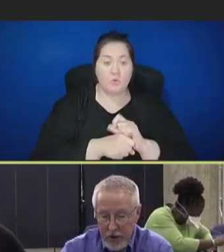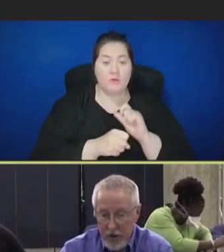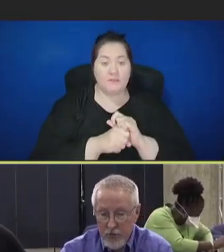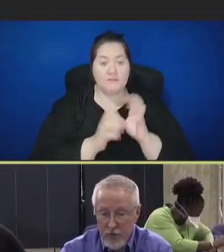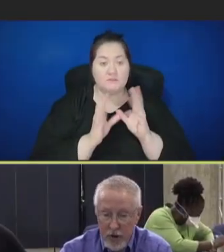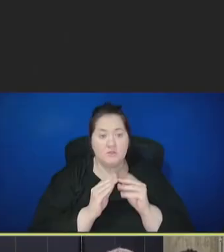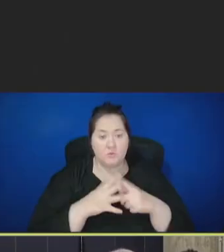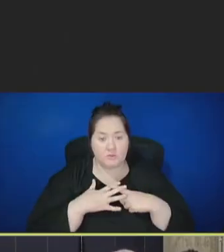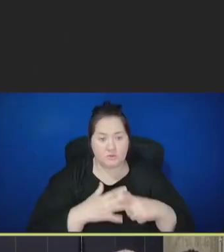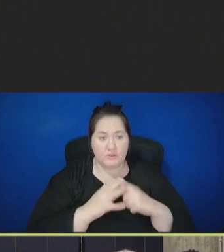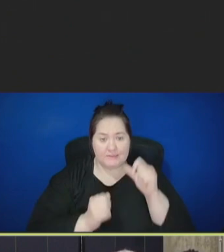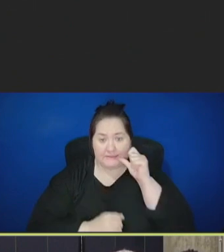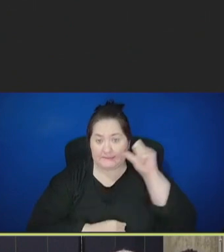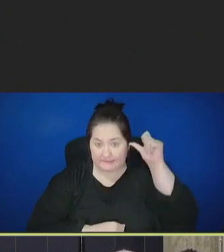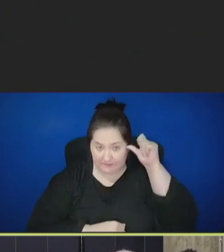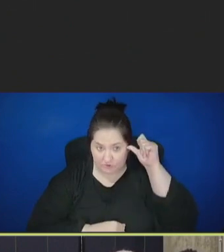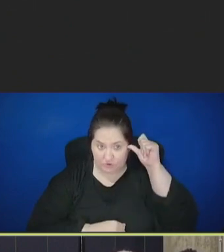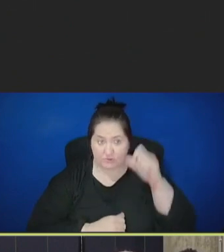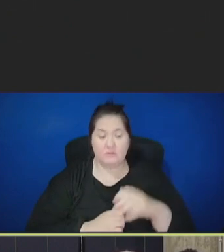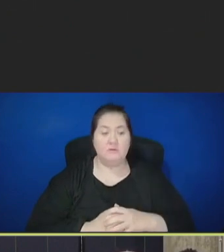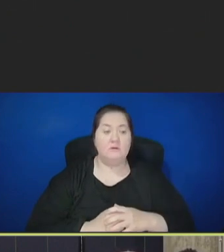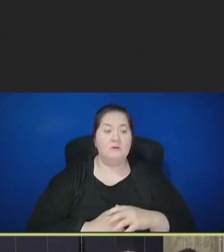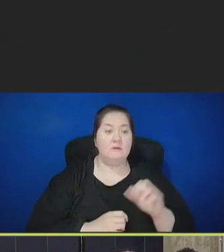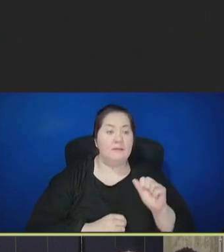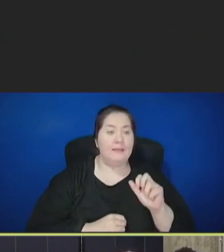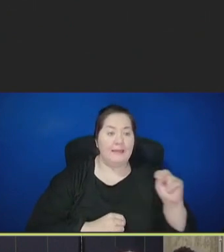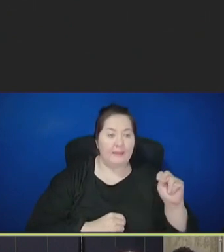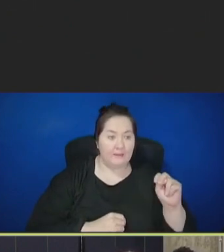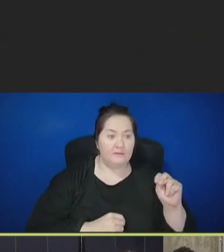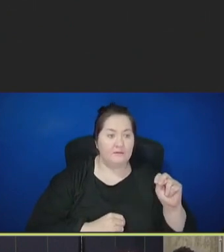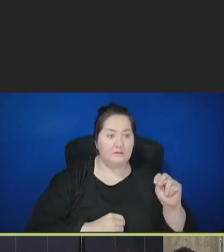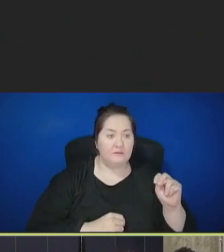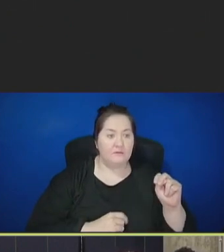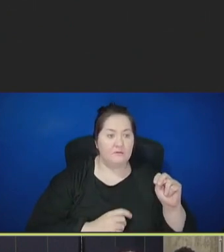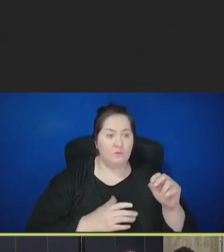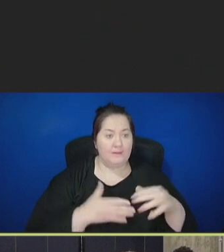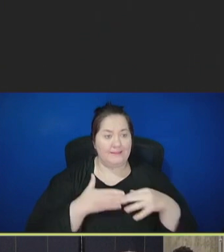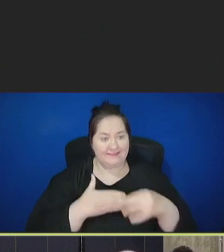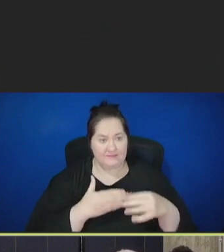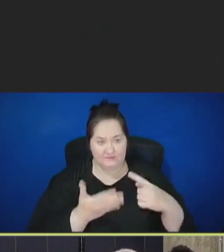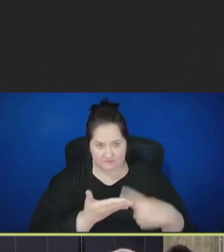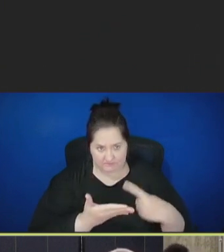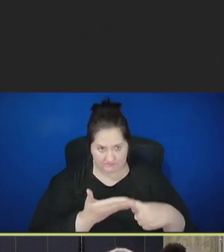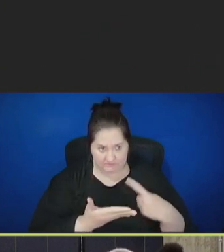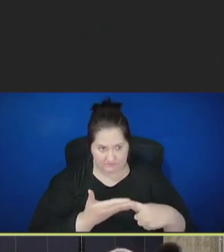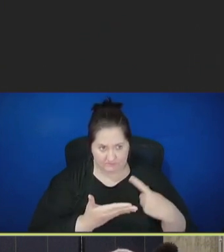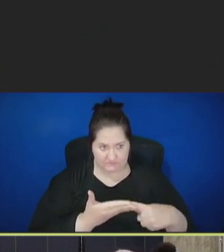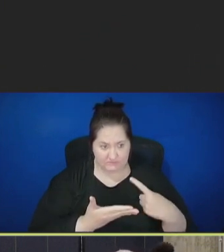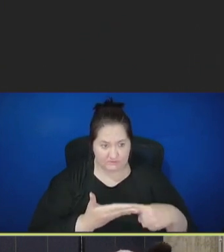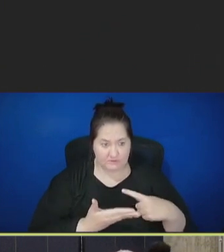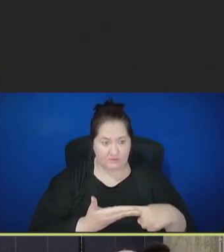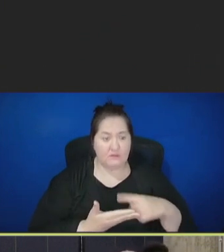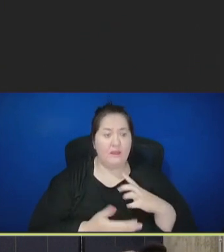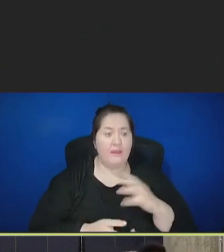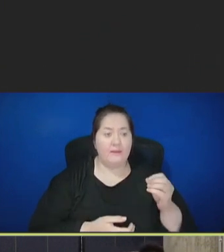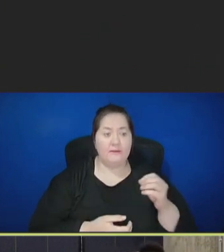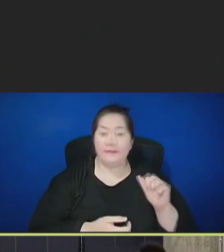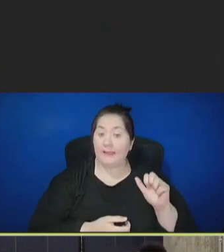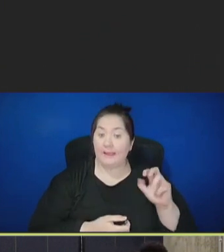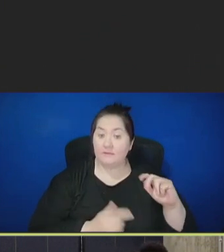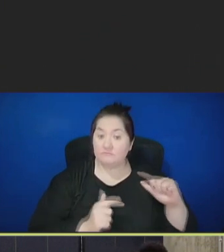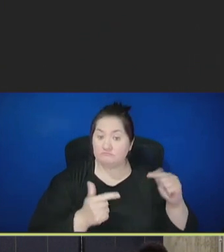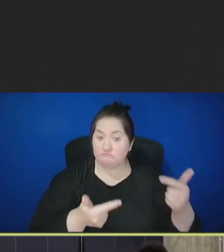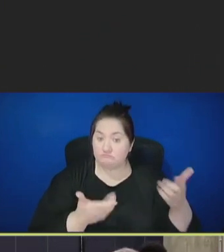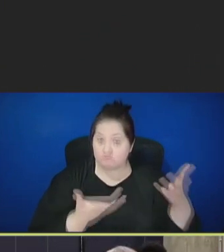initiated yesterday. Anne is going to lead us in this discussion. And so Anne, you have the